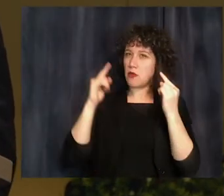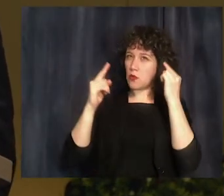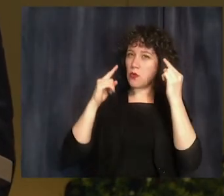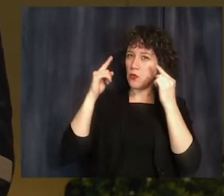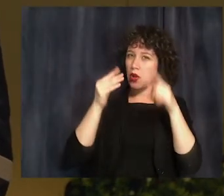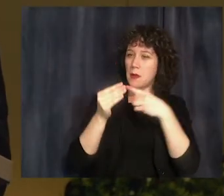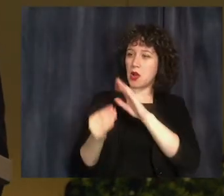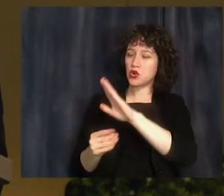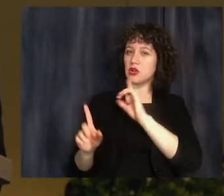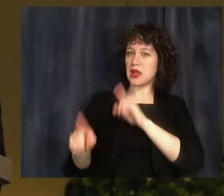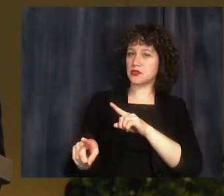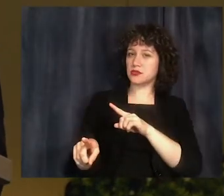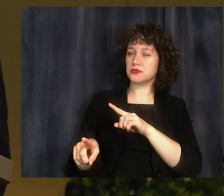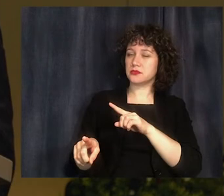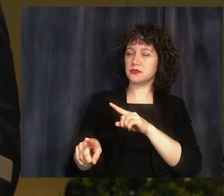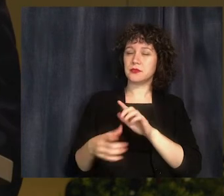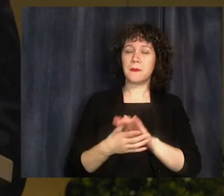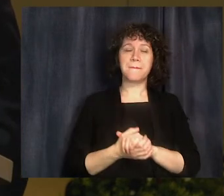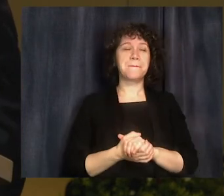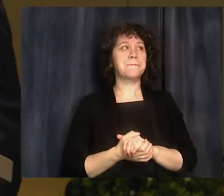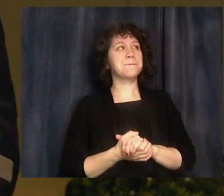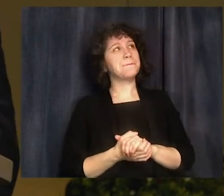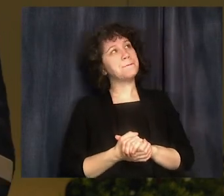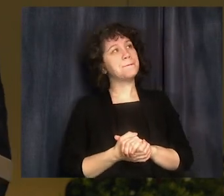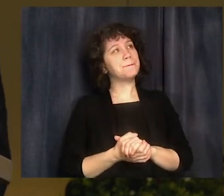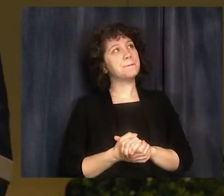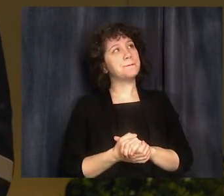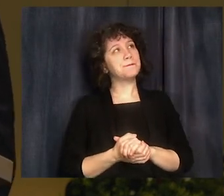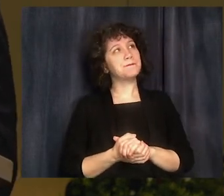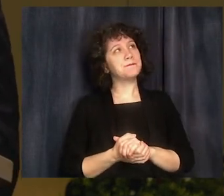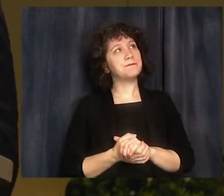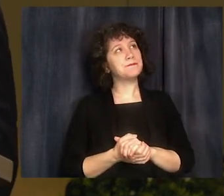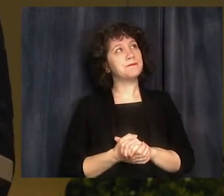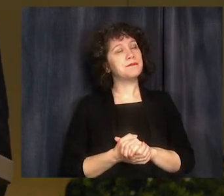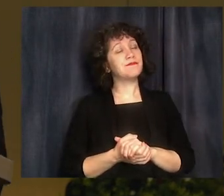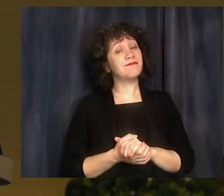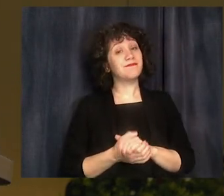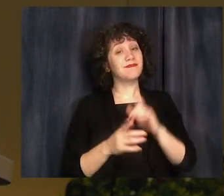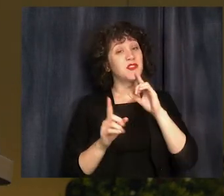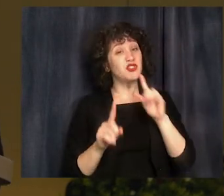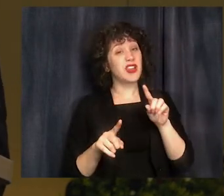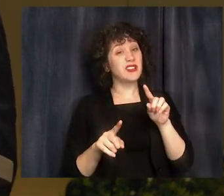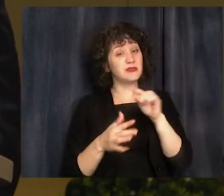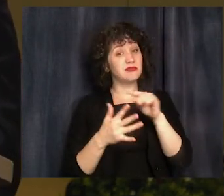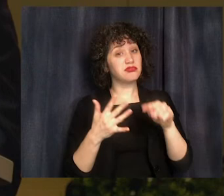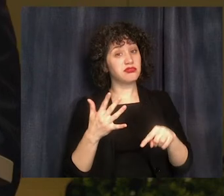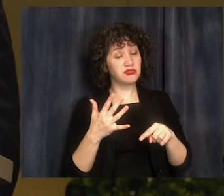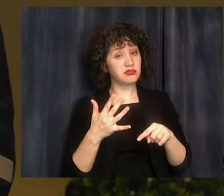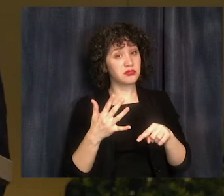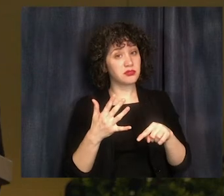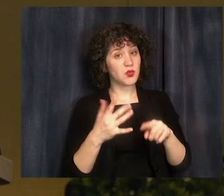and had clearly worked out an answer for such questions that she got with great frequency. Then she answered all those questions by simply